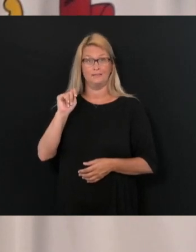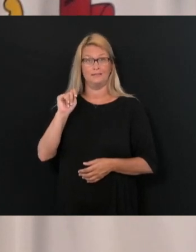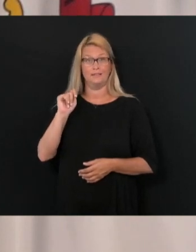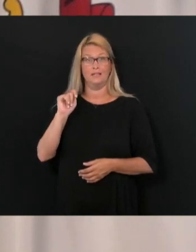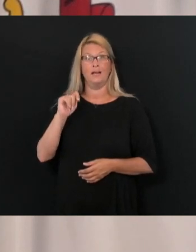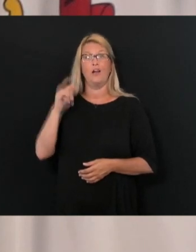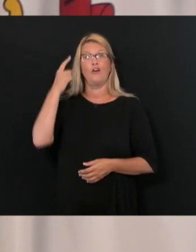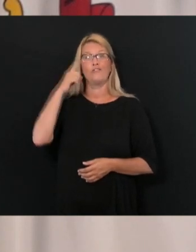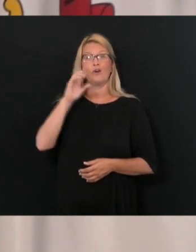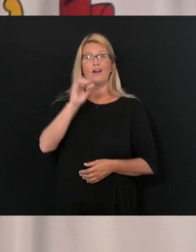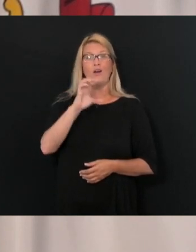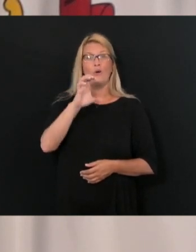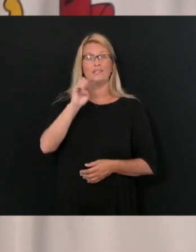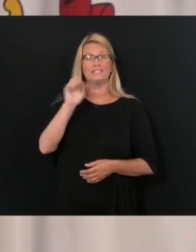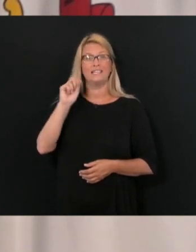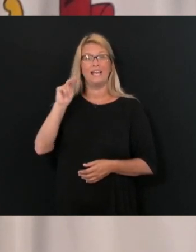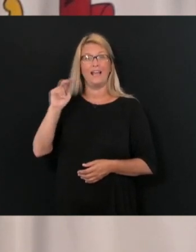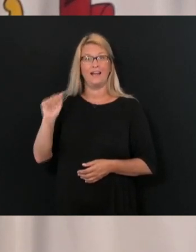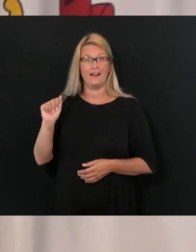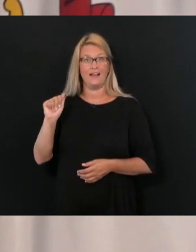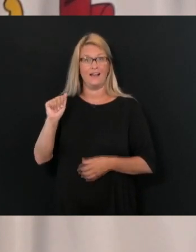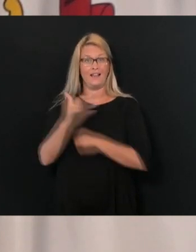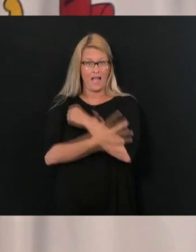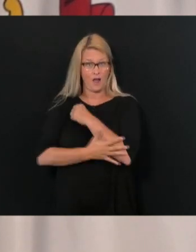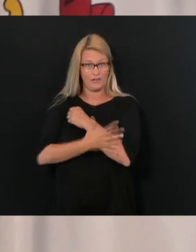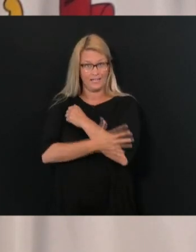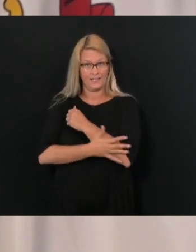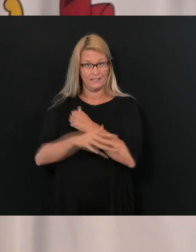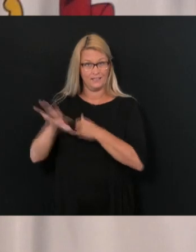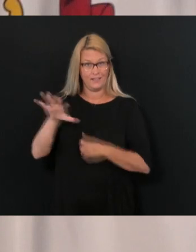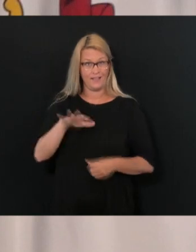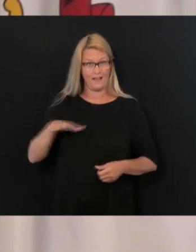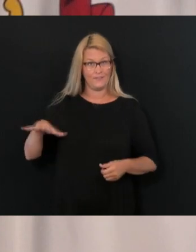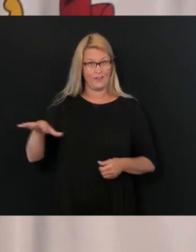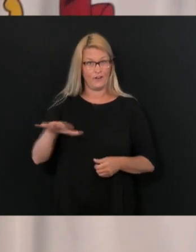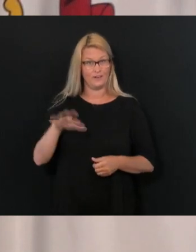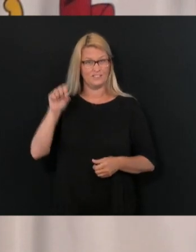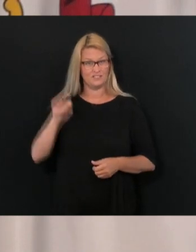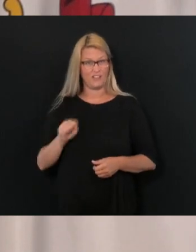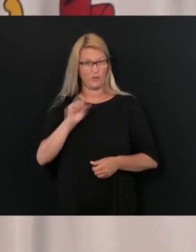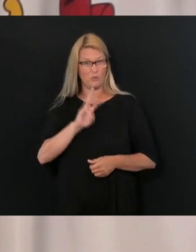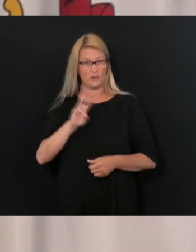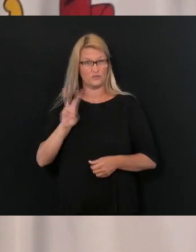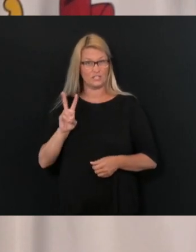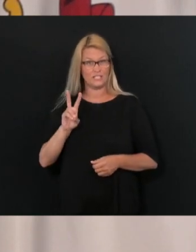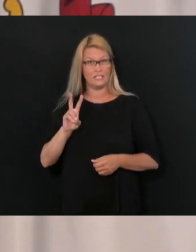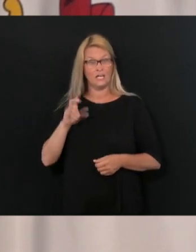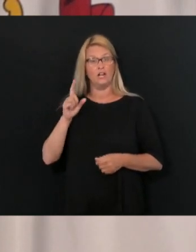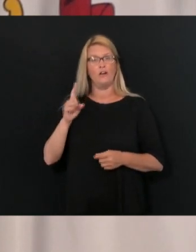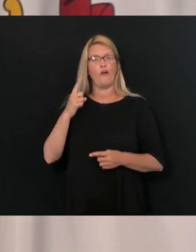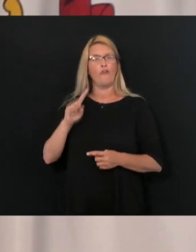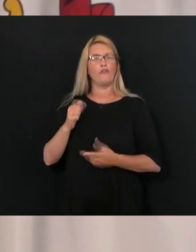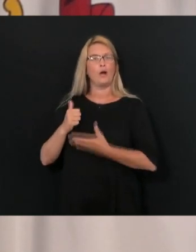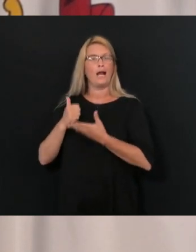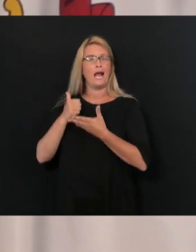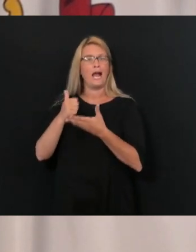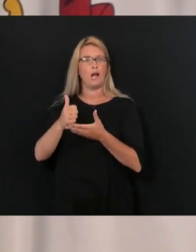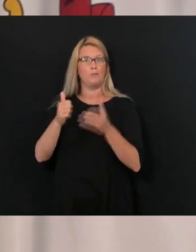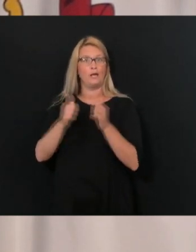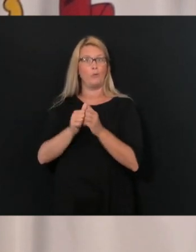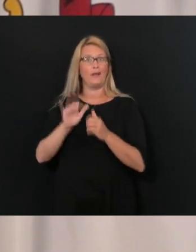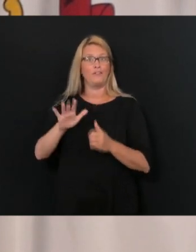help, in moving us forward to be able to help those that have been afflicted by this terrible drug